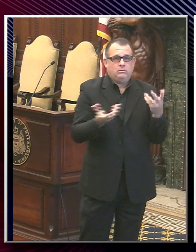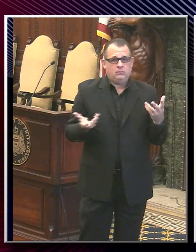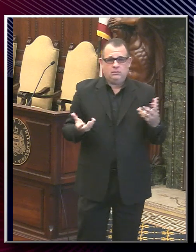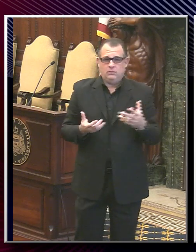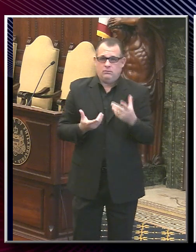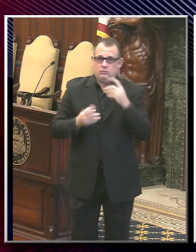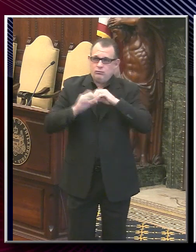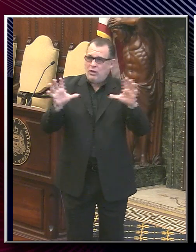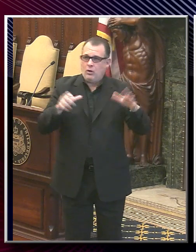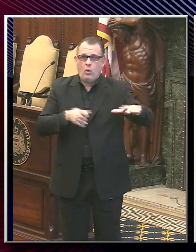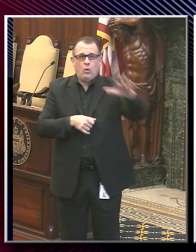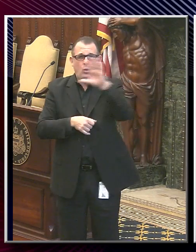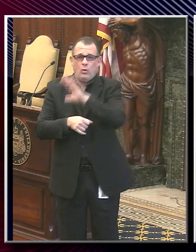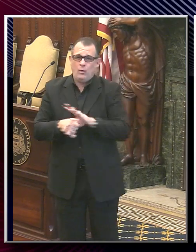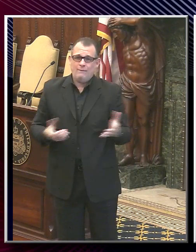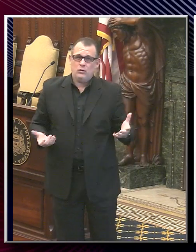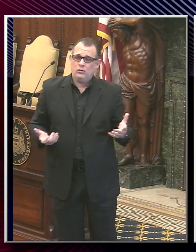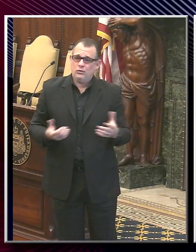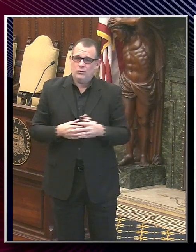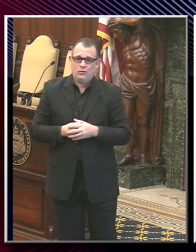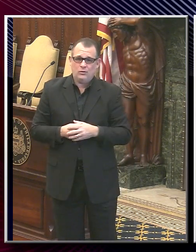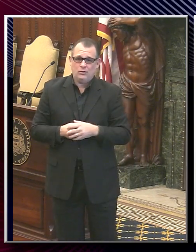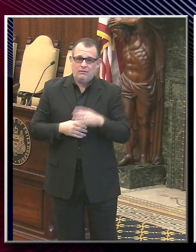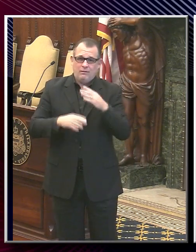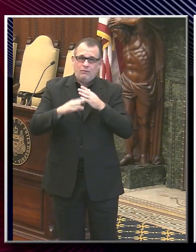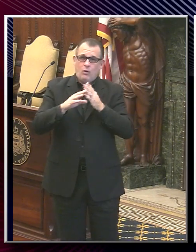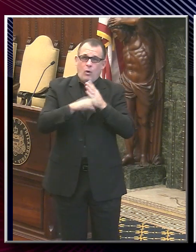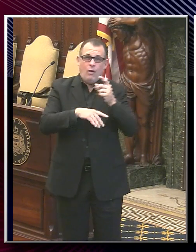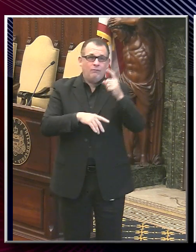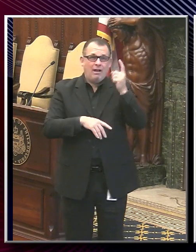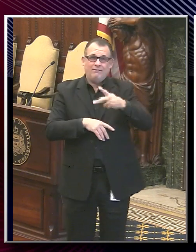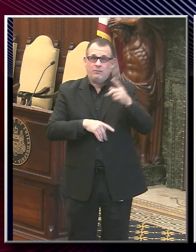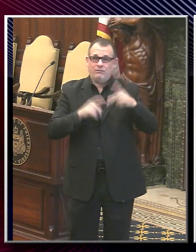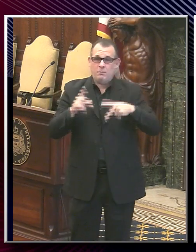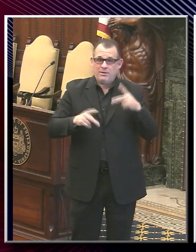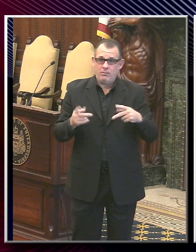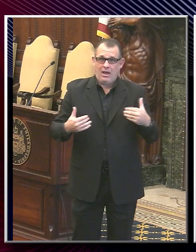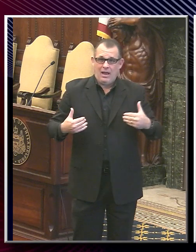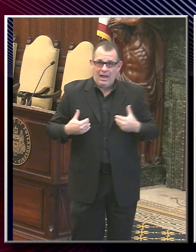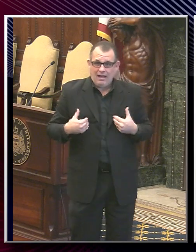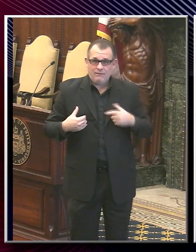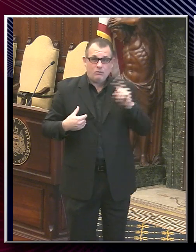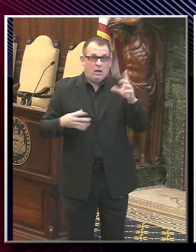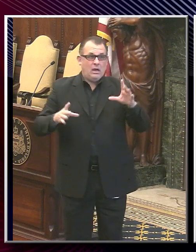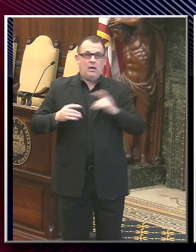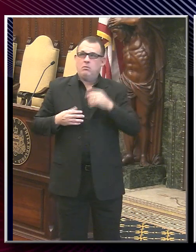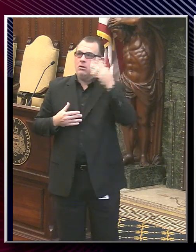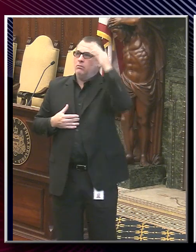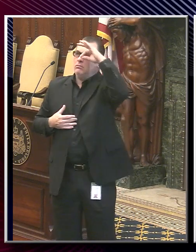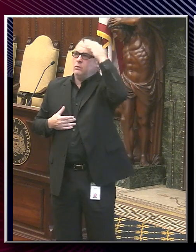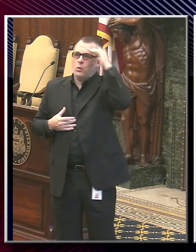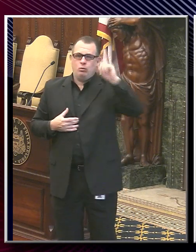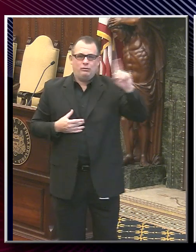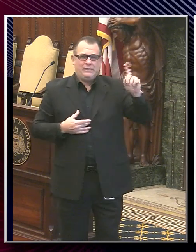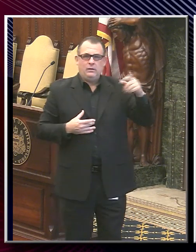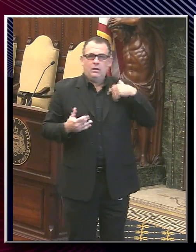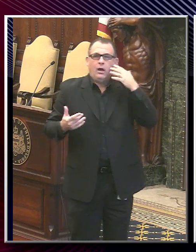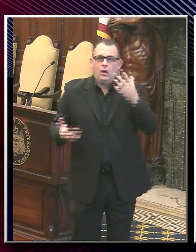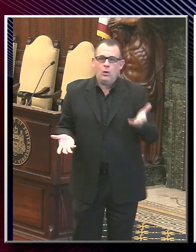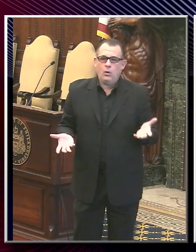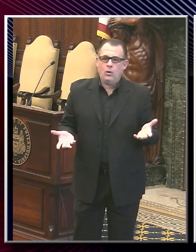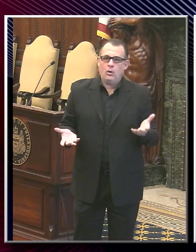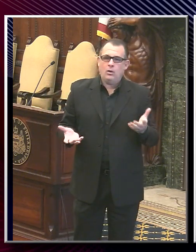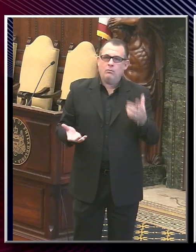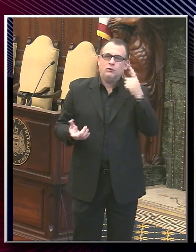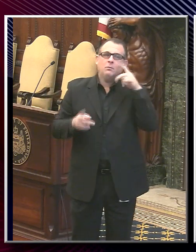everywhere. About half of people with this infection don't know where they got it from. We know that people are generally very active right now. They